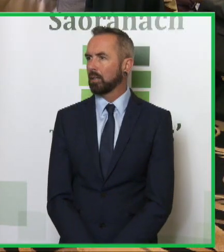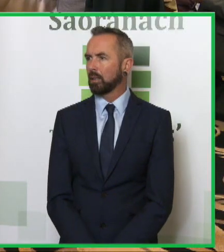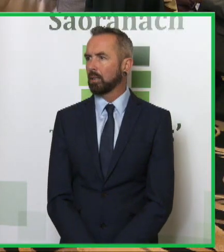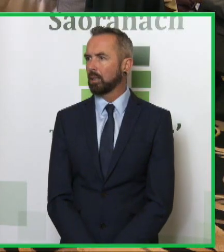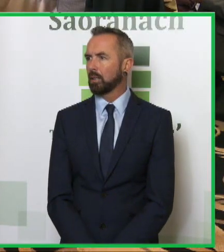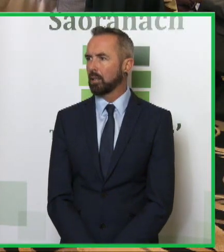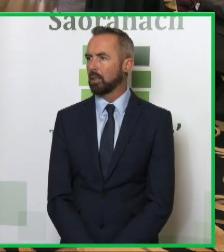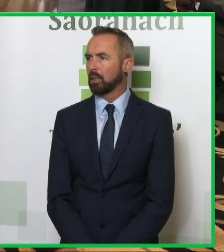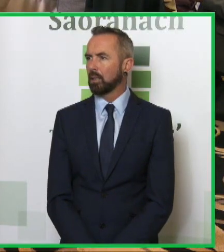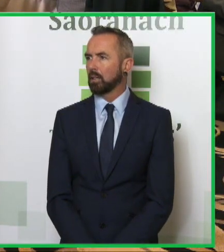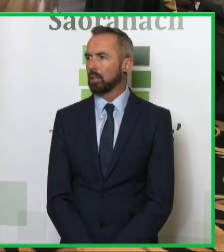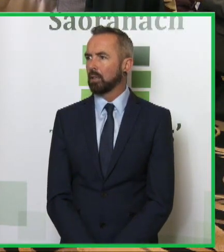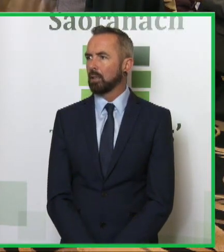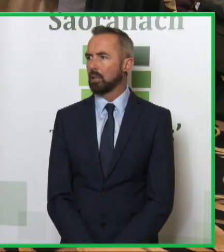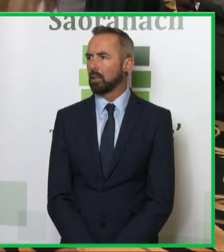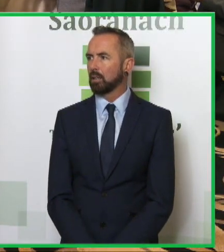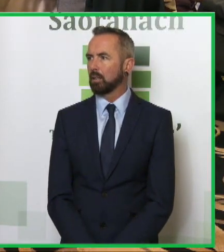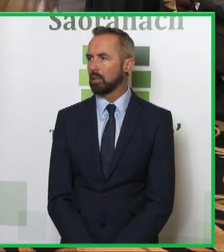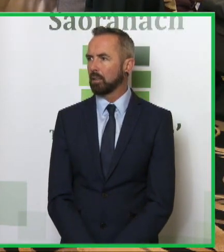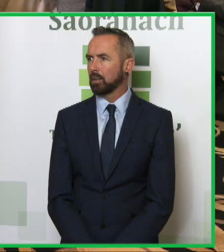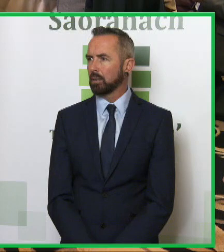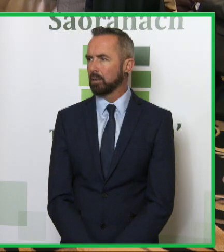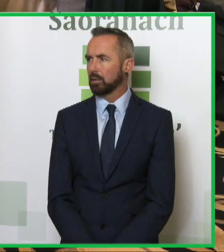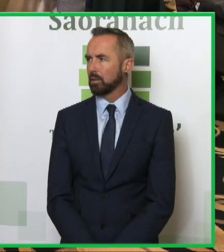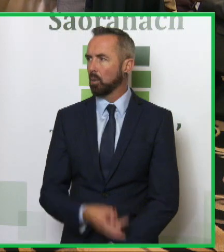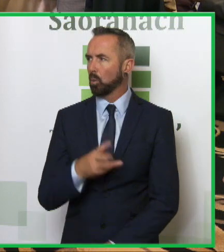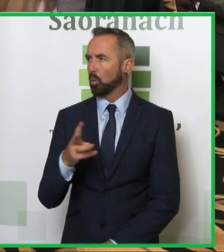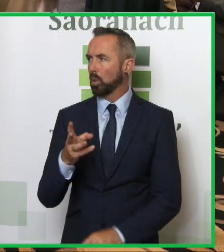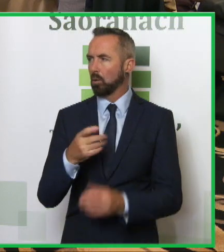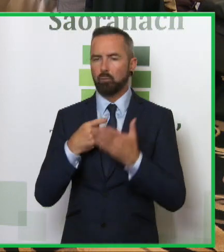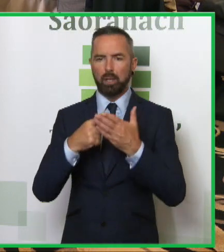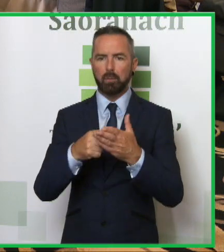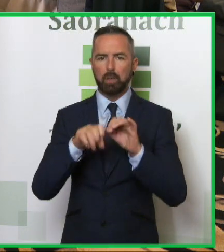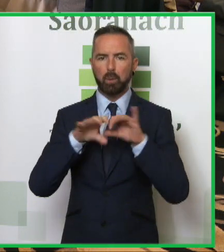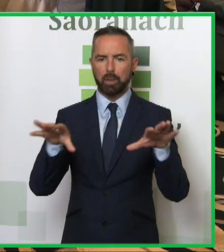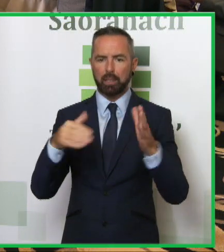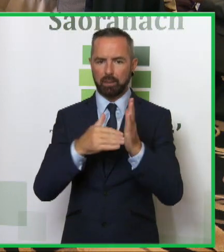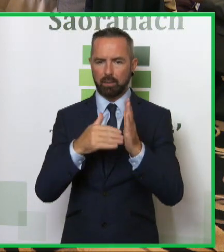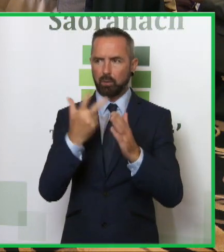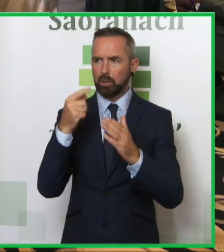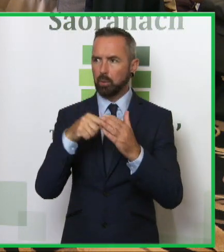would reference publication report? Quick show of hands, please. Okay, we'll do that.